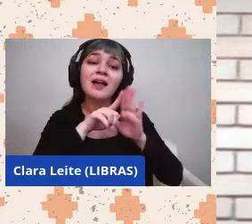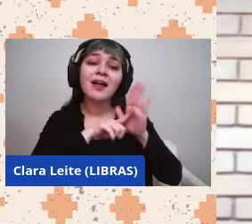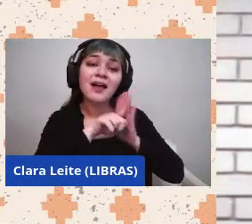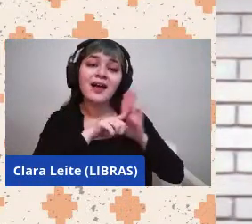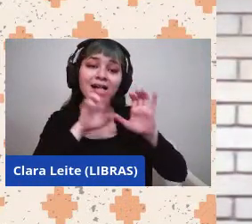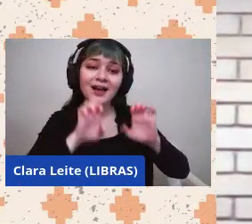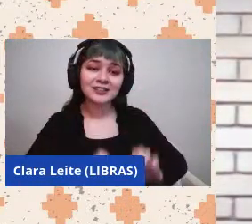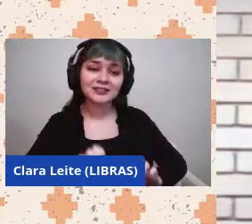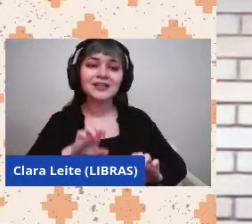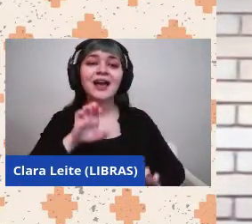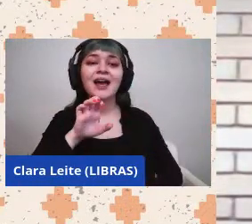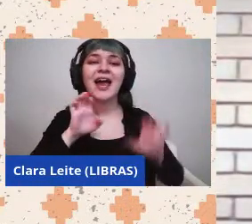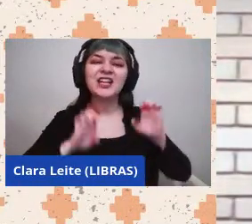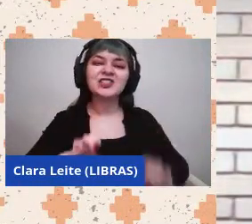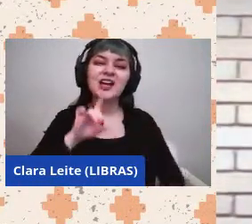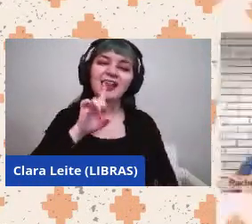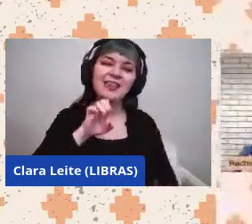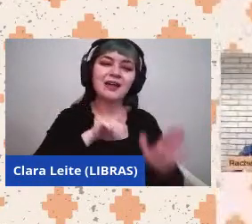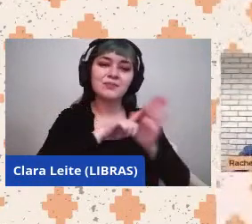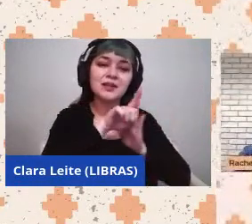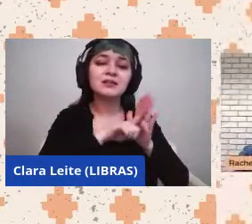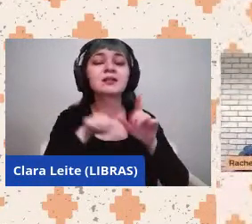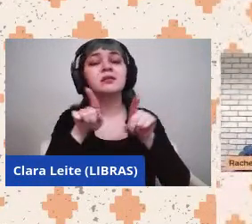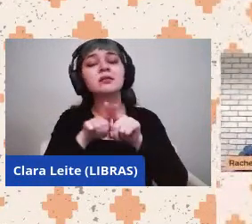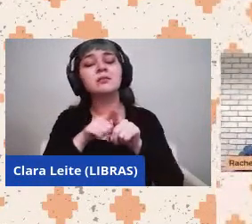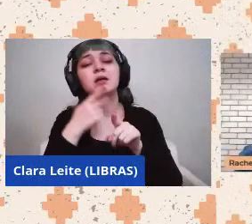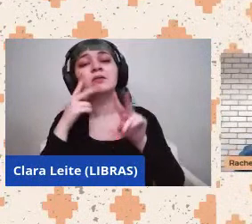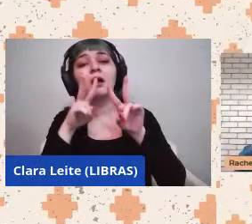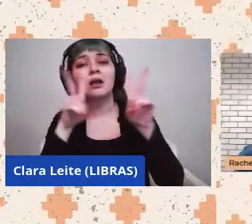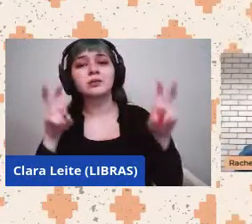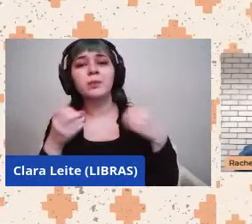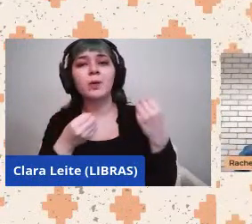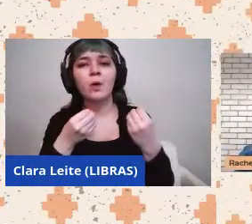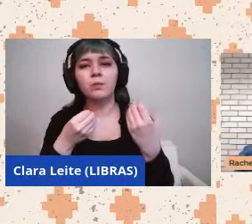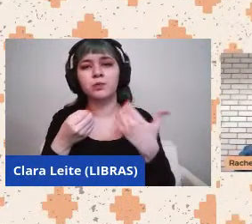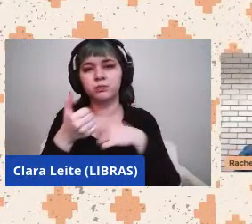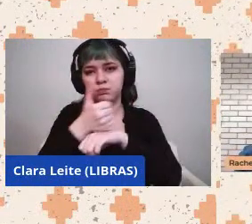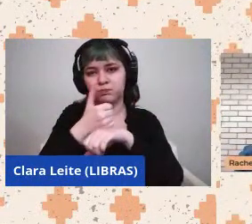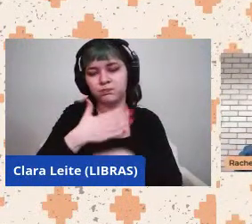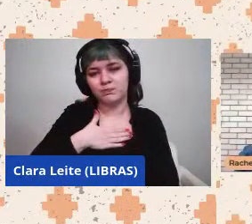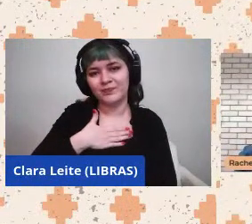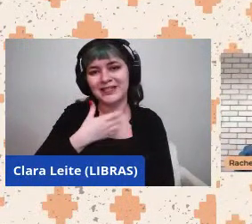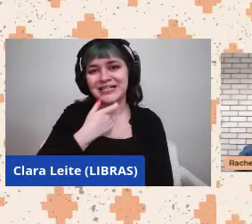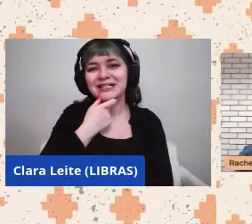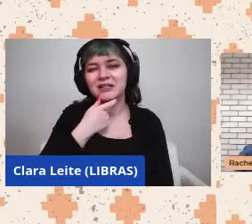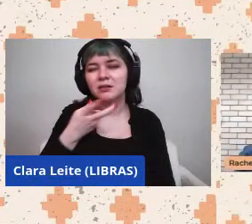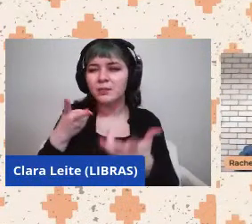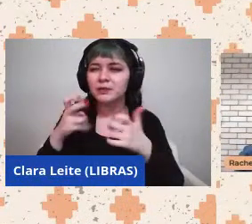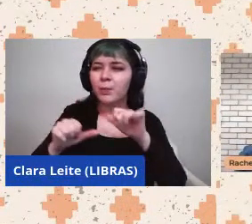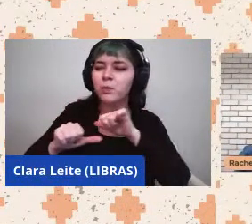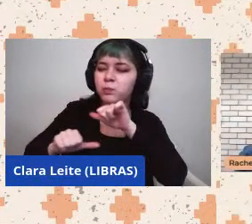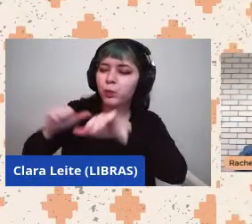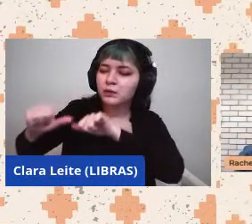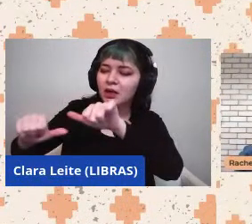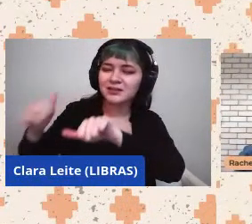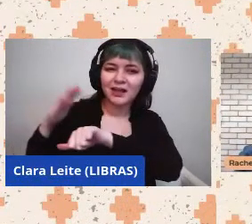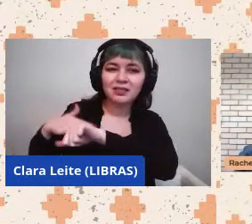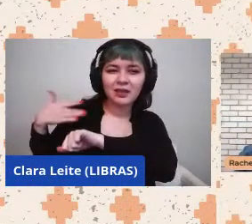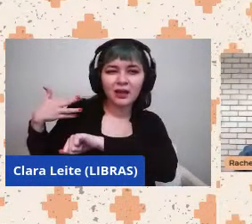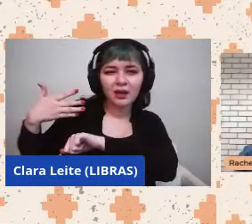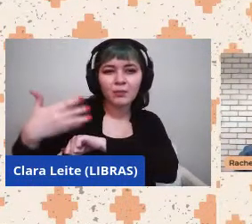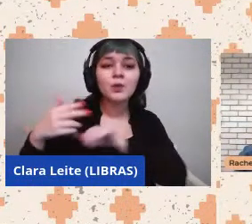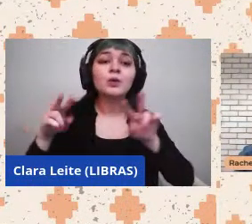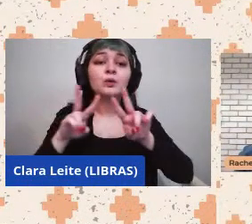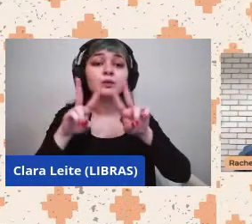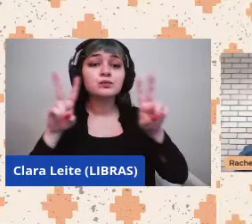I'm going to be talking about how in England, and certainly over my career, we've seen quite a change over time with respect